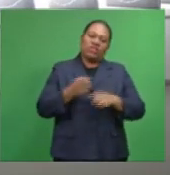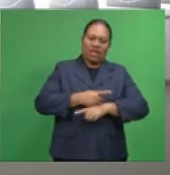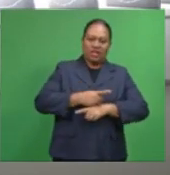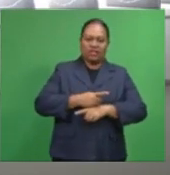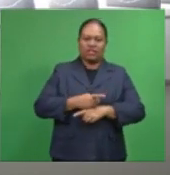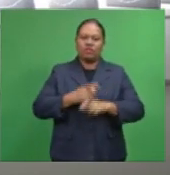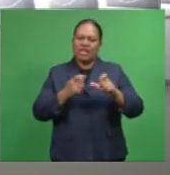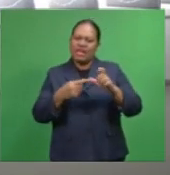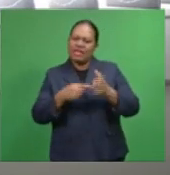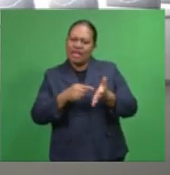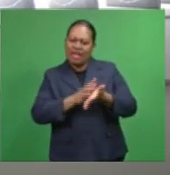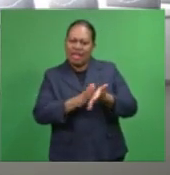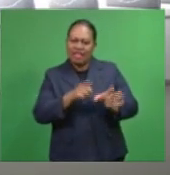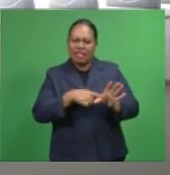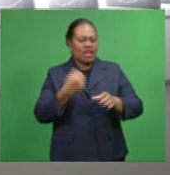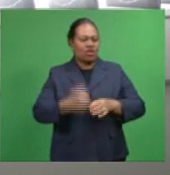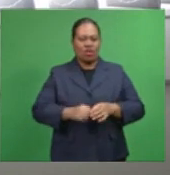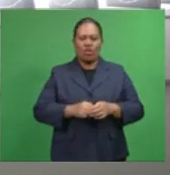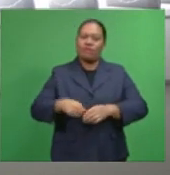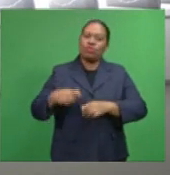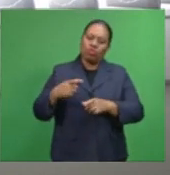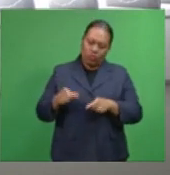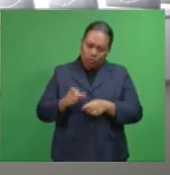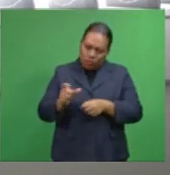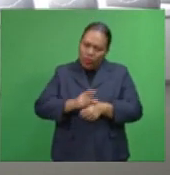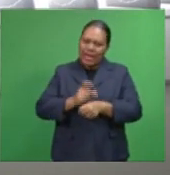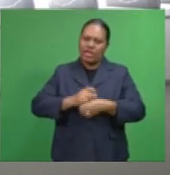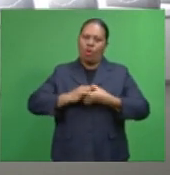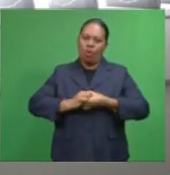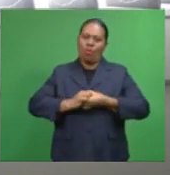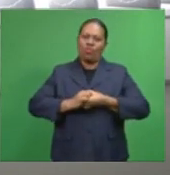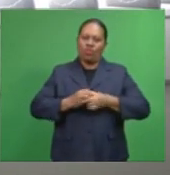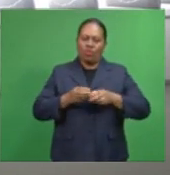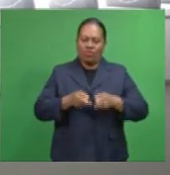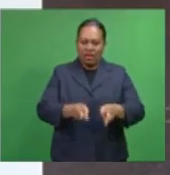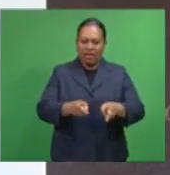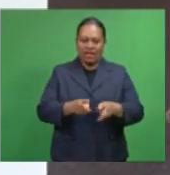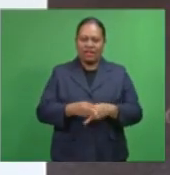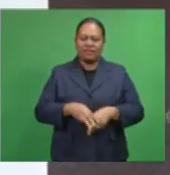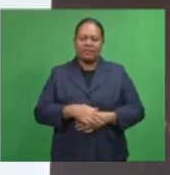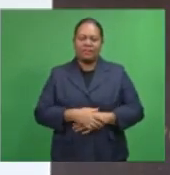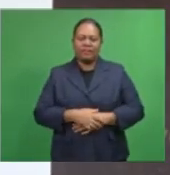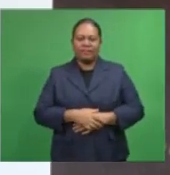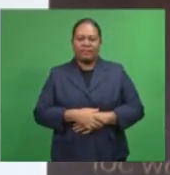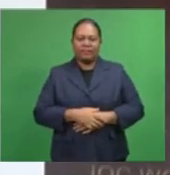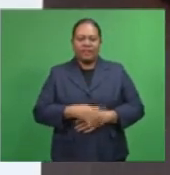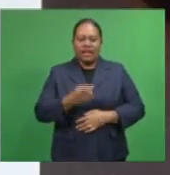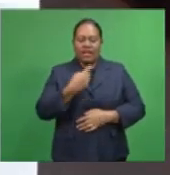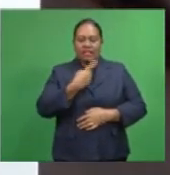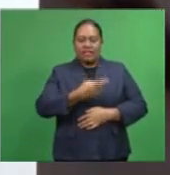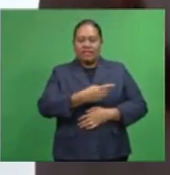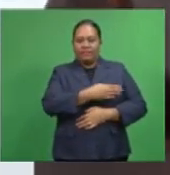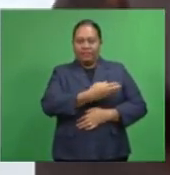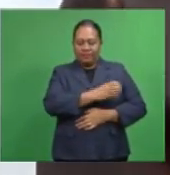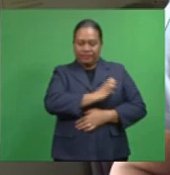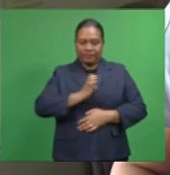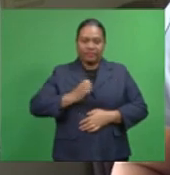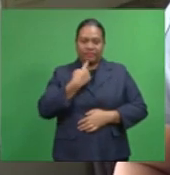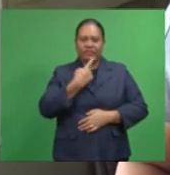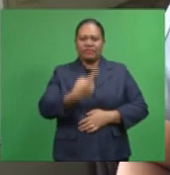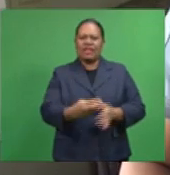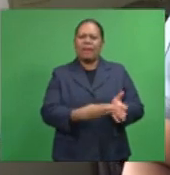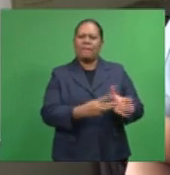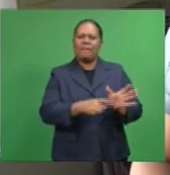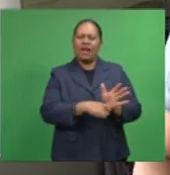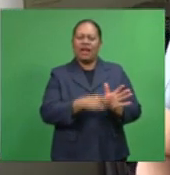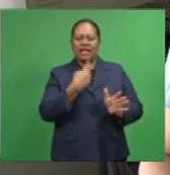And you never will become a Kathy Wong. You have to create your own pathway. You have to do it yourself. Vasanok Chief Executive Lorraine Ma praised Wong